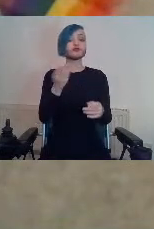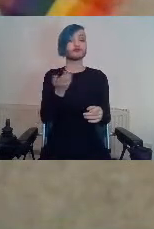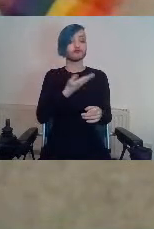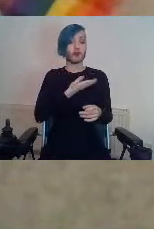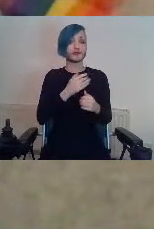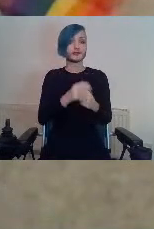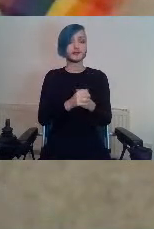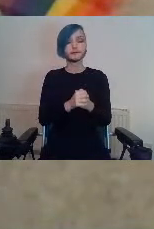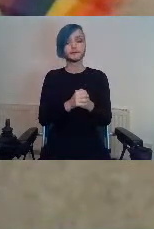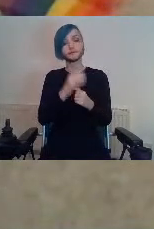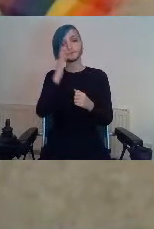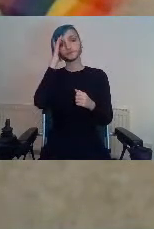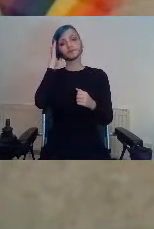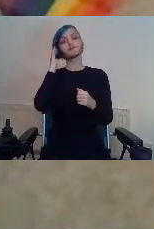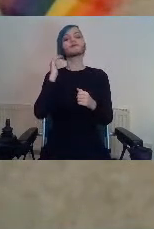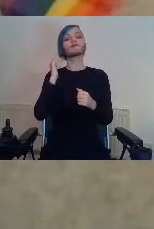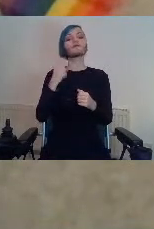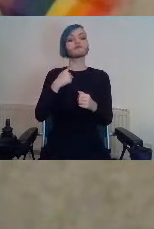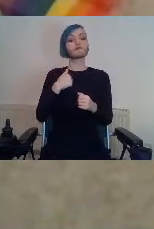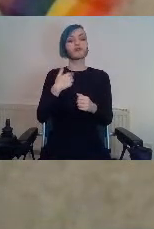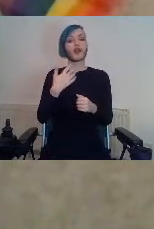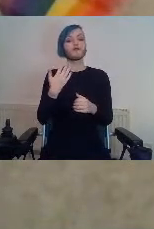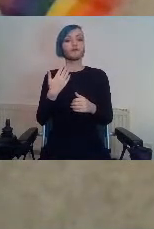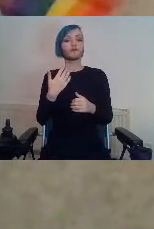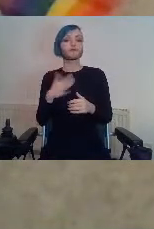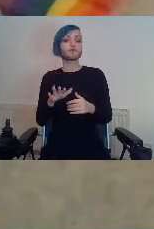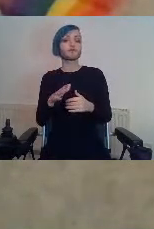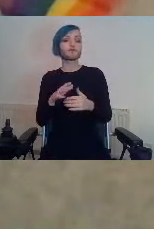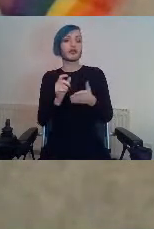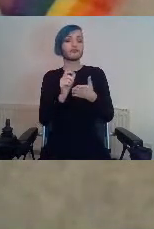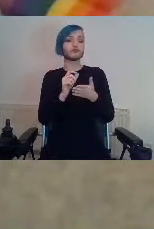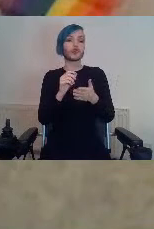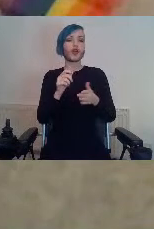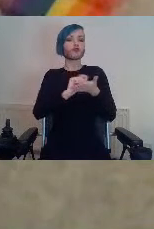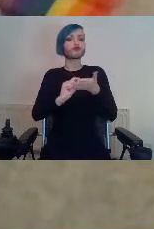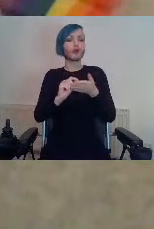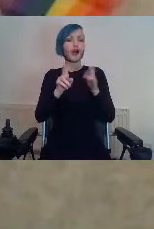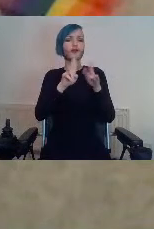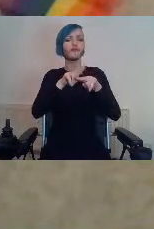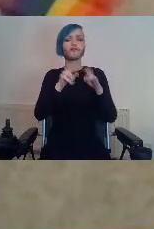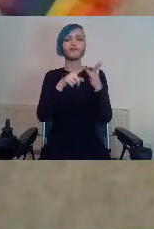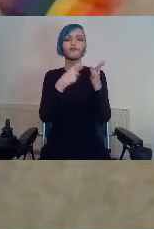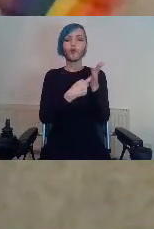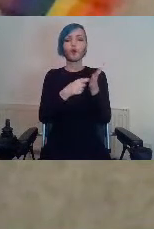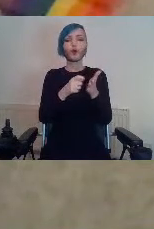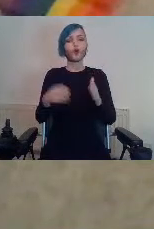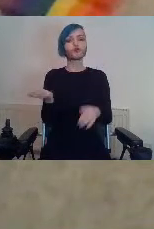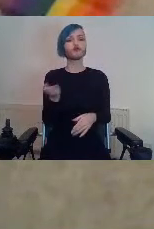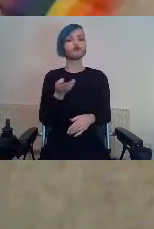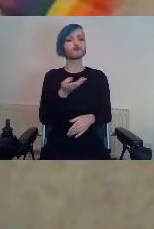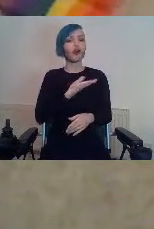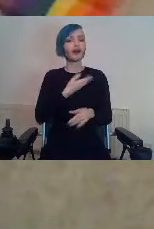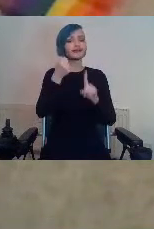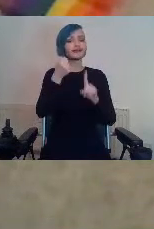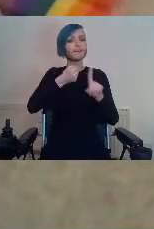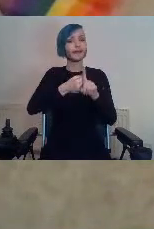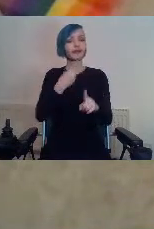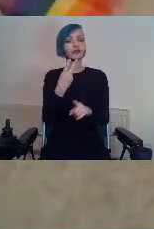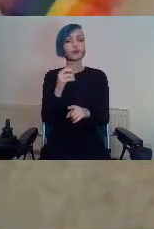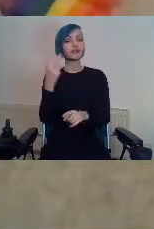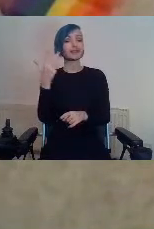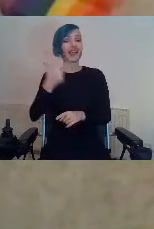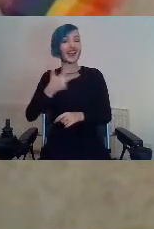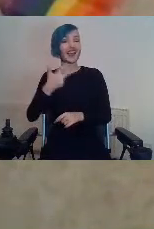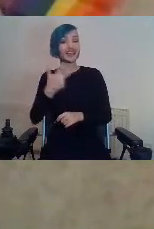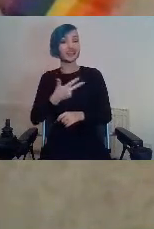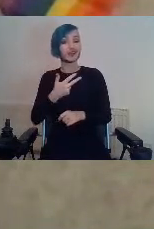Rights in 2018 and also Brave campaign of Amnesty International. I'm glad to be here, and